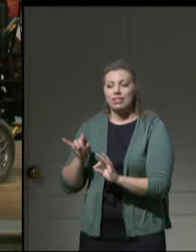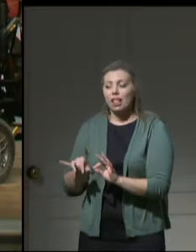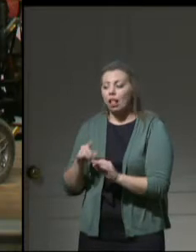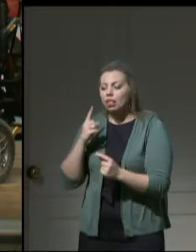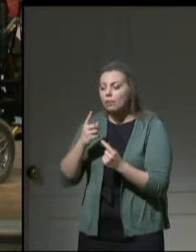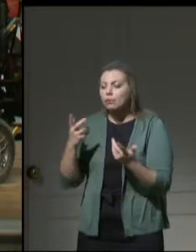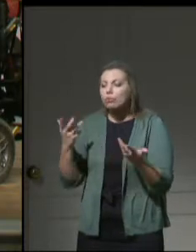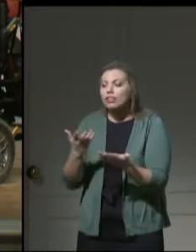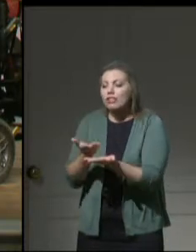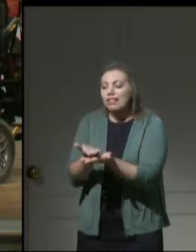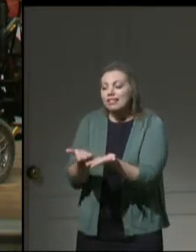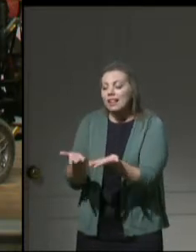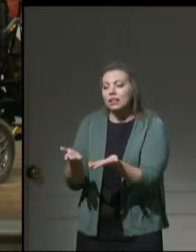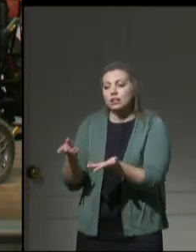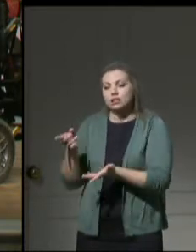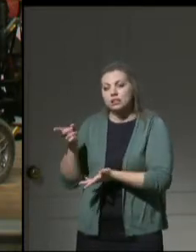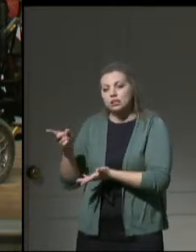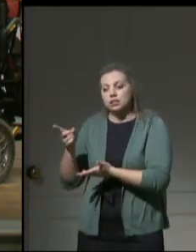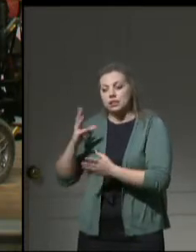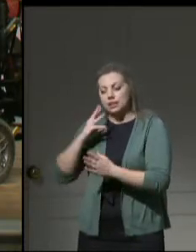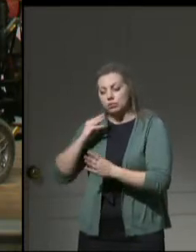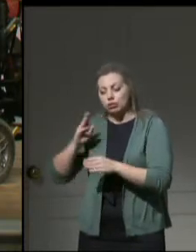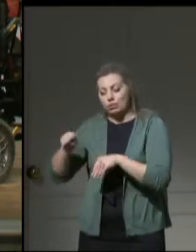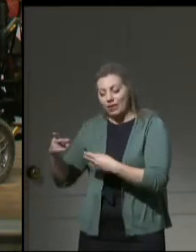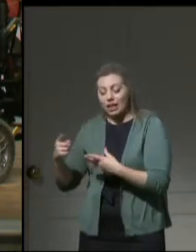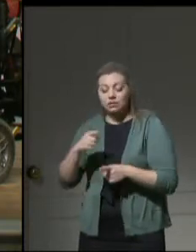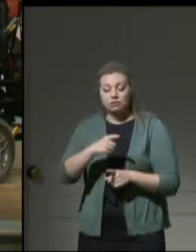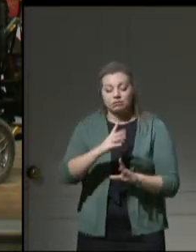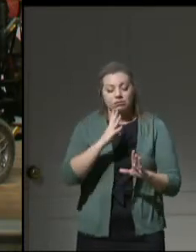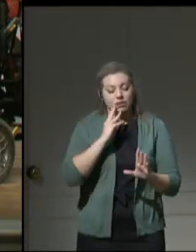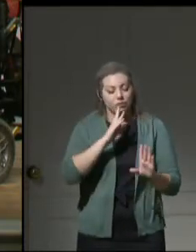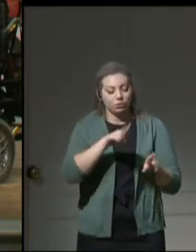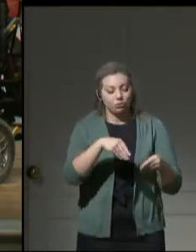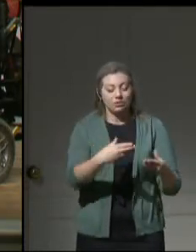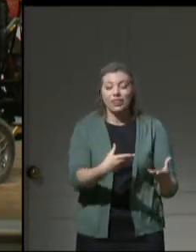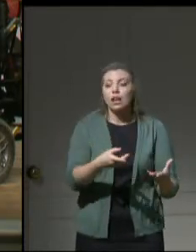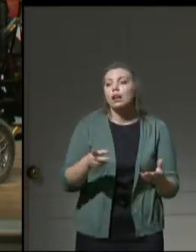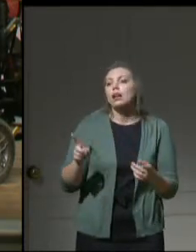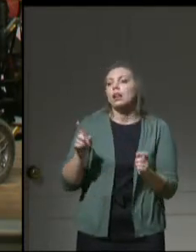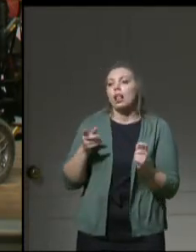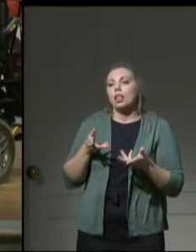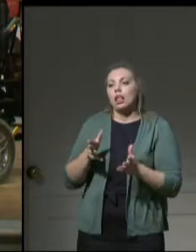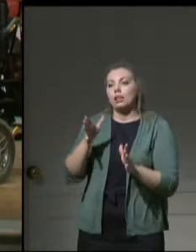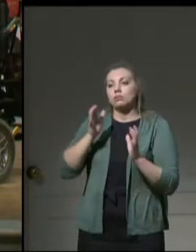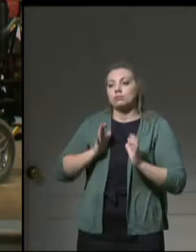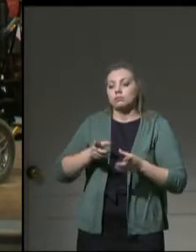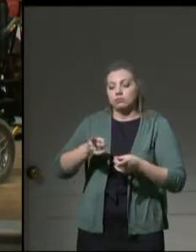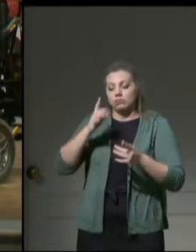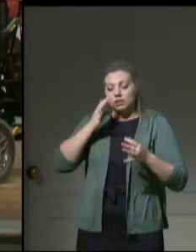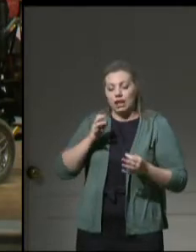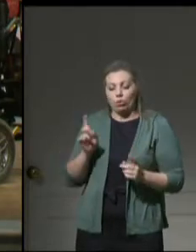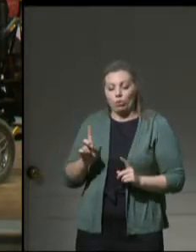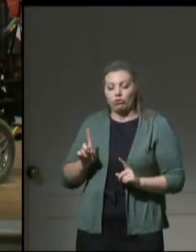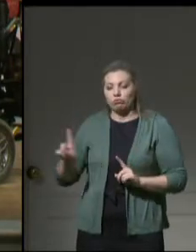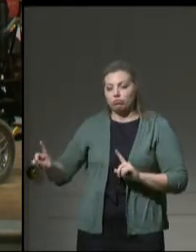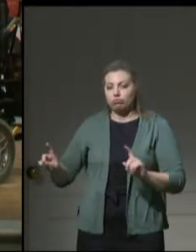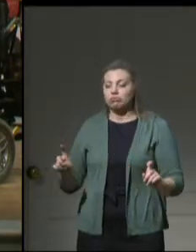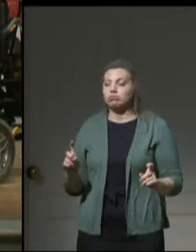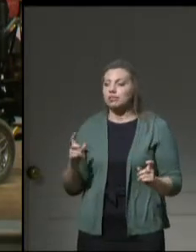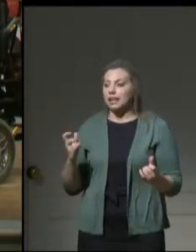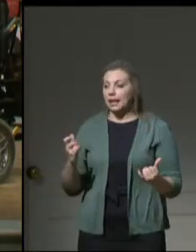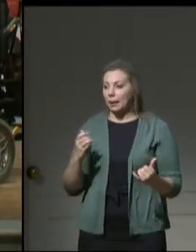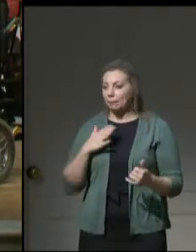that both experiences provide, and let your visitors decide where they want to go and what they want to interact with. And I'll get off my